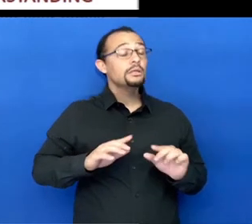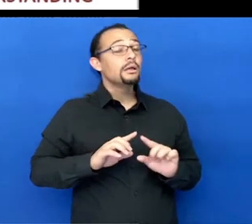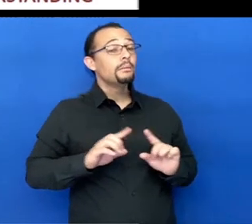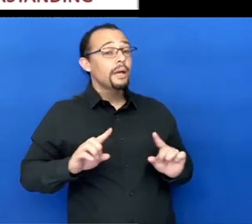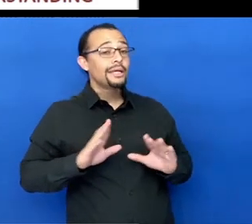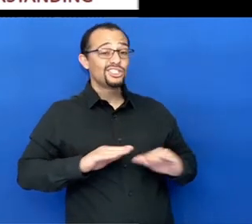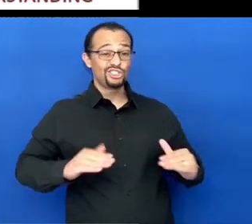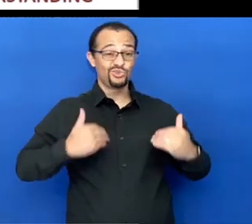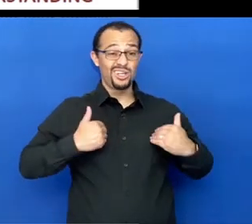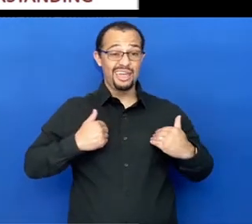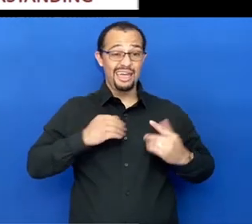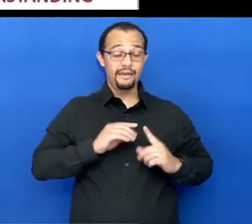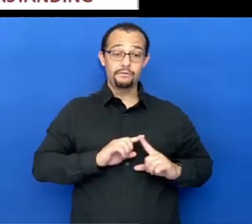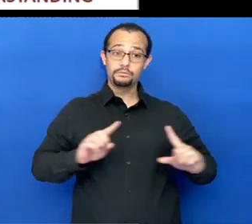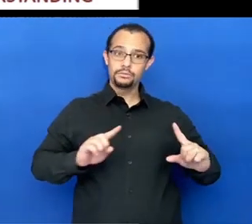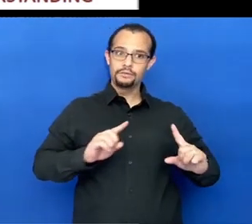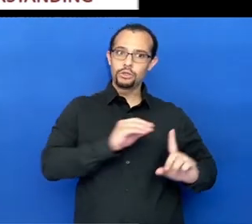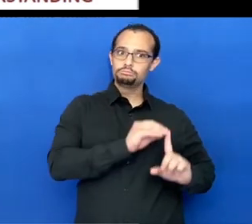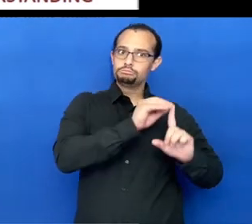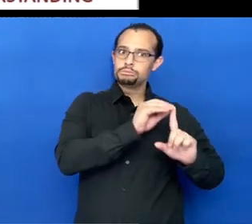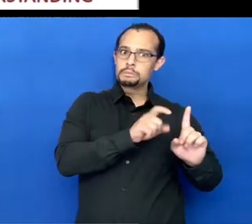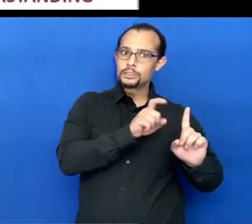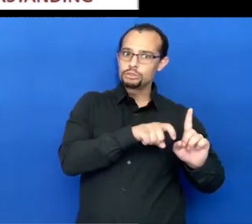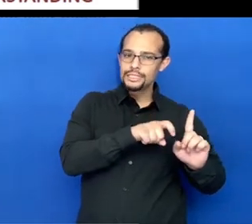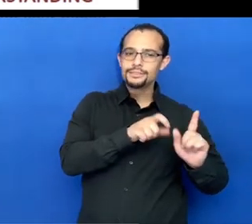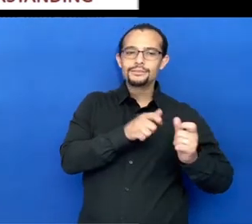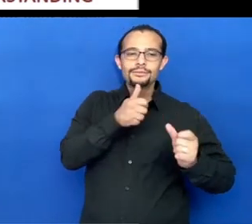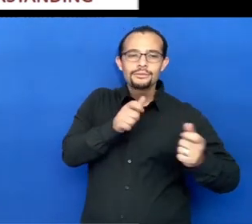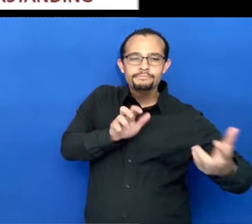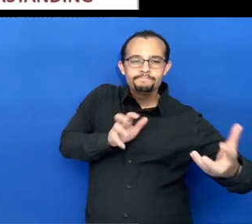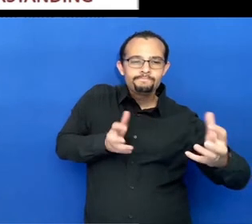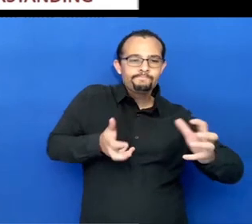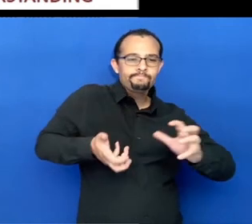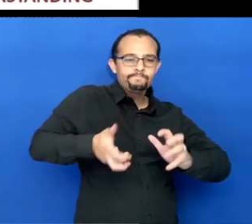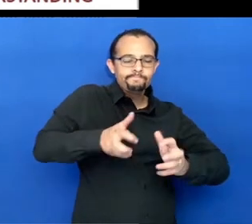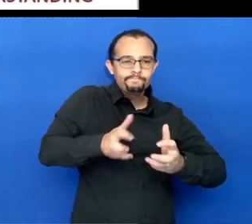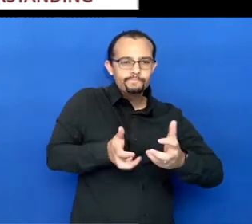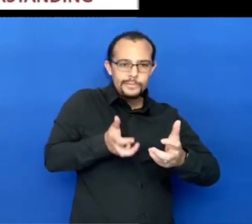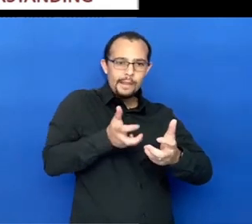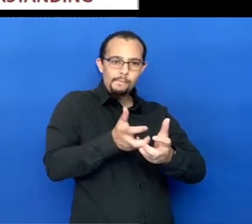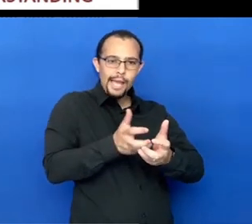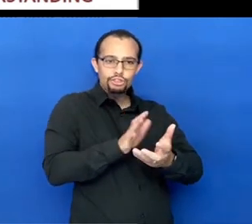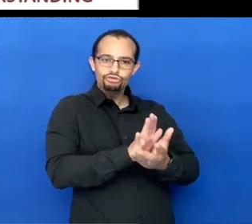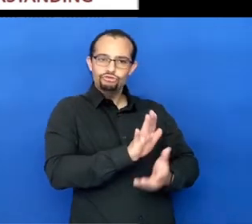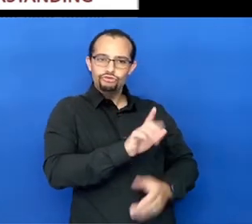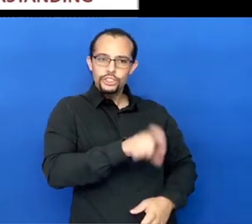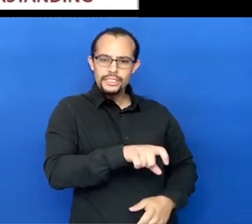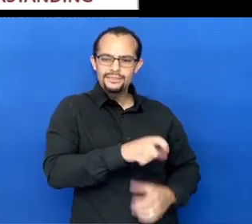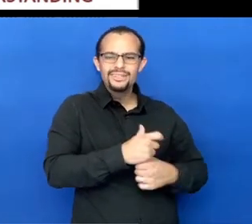our children. But for our children of special needs, we want to make sure to cater that appropriately for